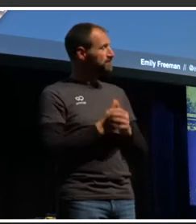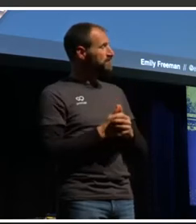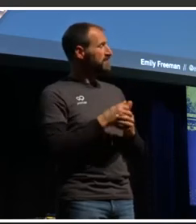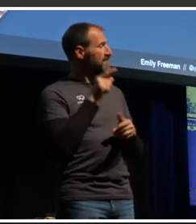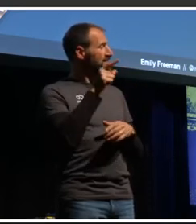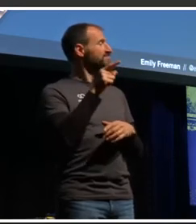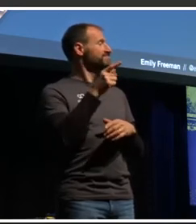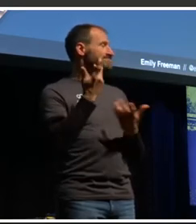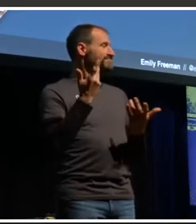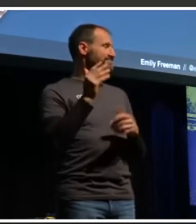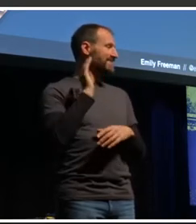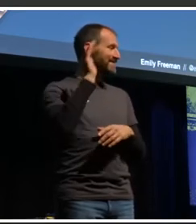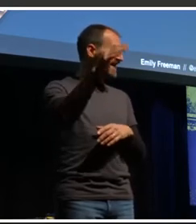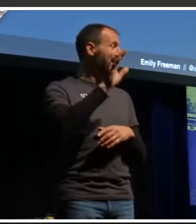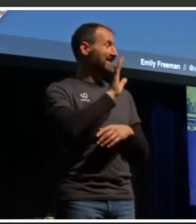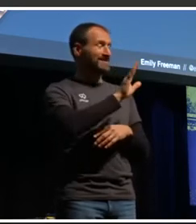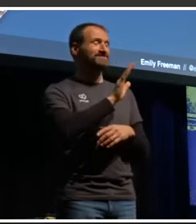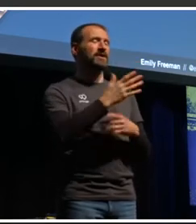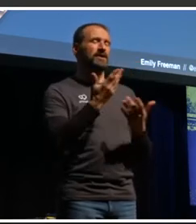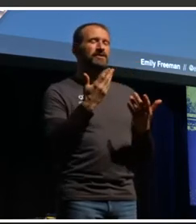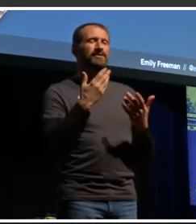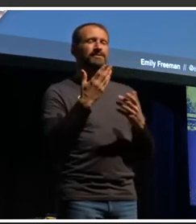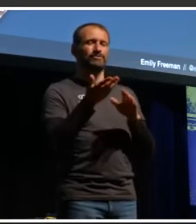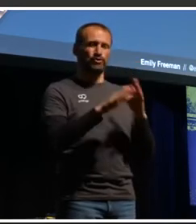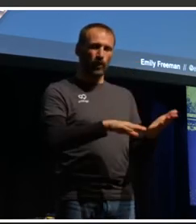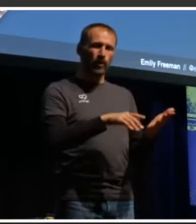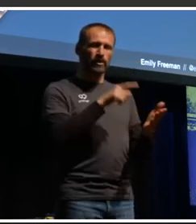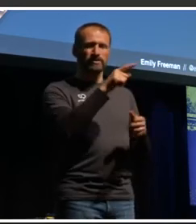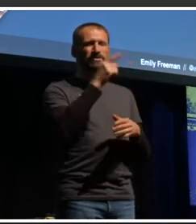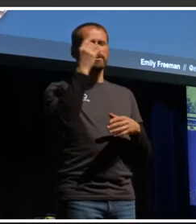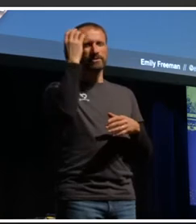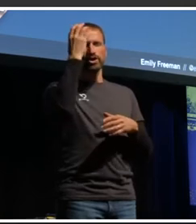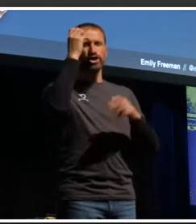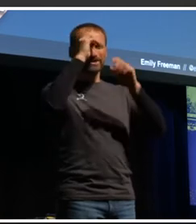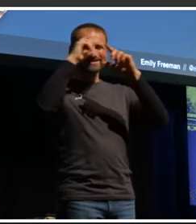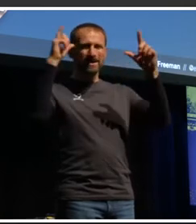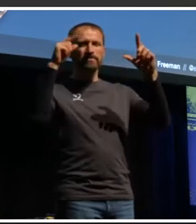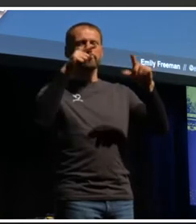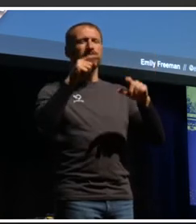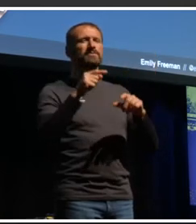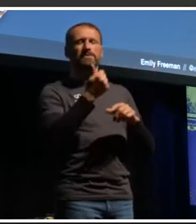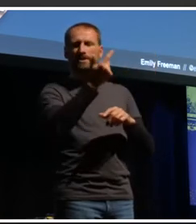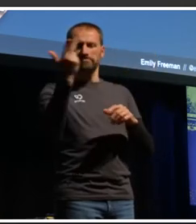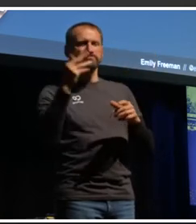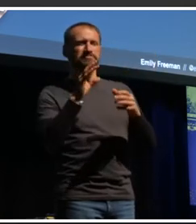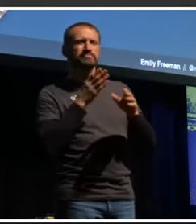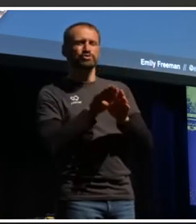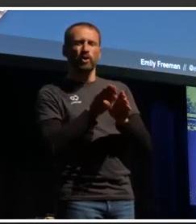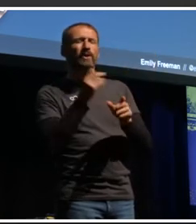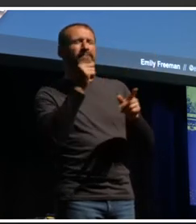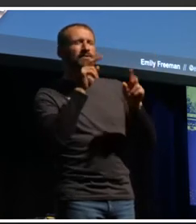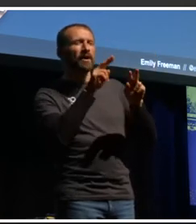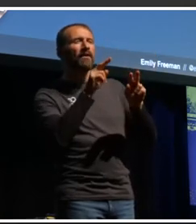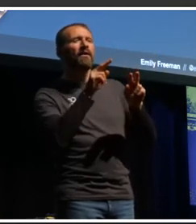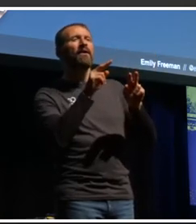death. In the 80s and 90s, psychologists, they focused on the concept of self as if it were static, far from what we know